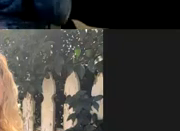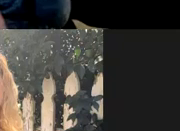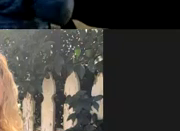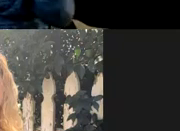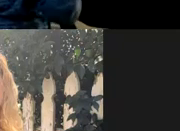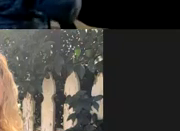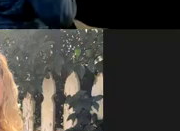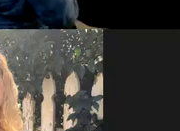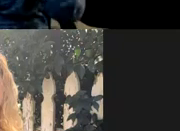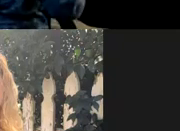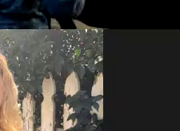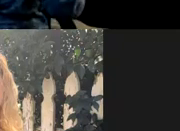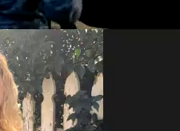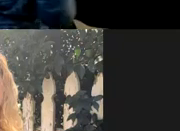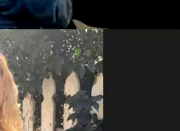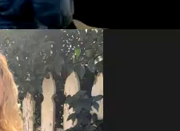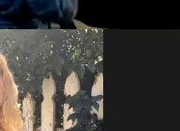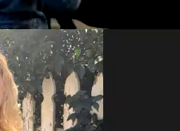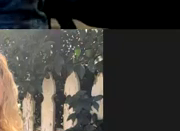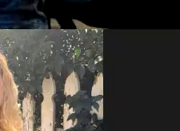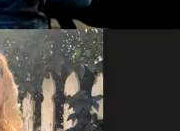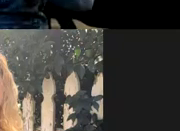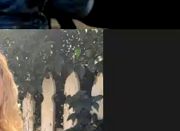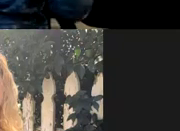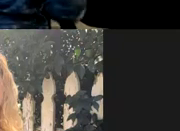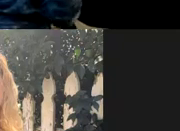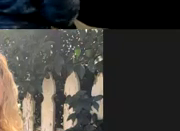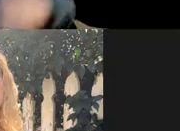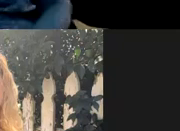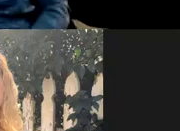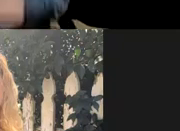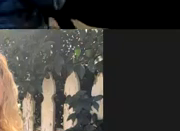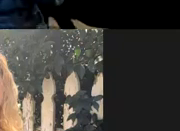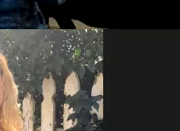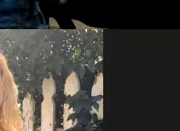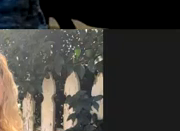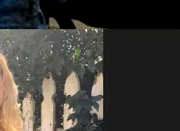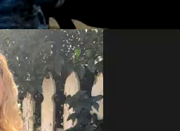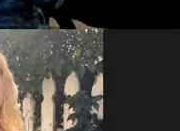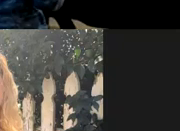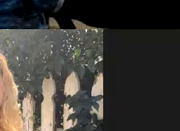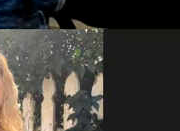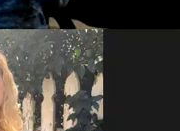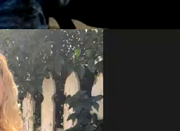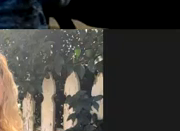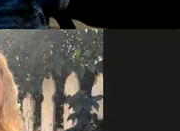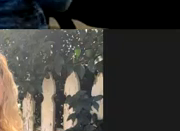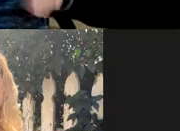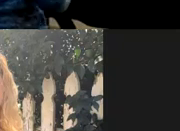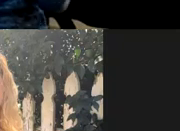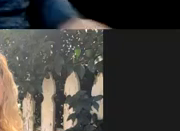denying voucher holders. And how about the way they're raising rent? Because I know that rent is being raised